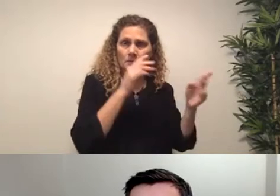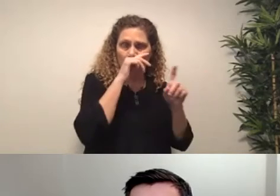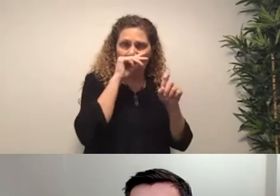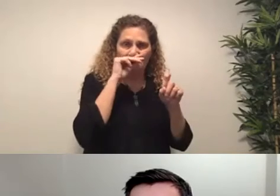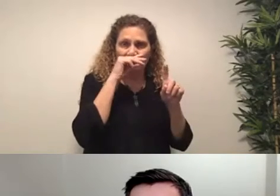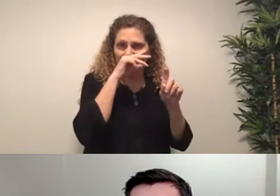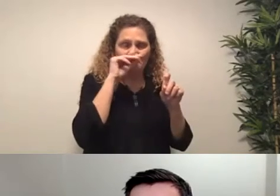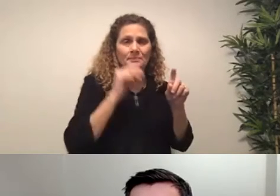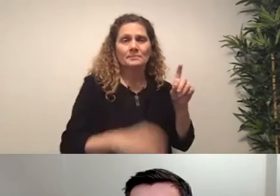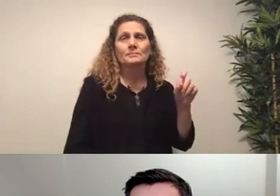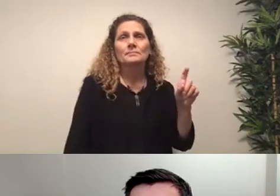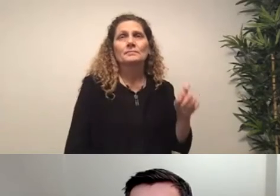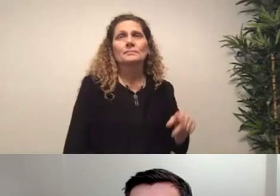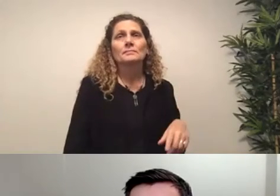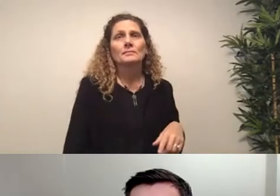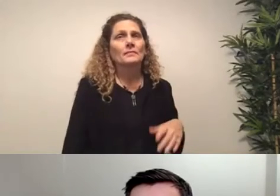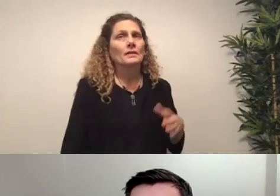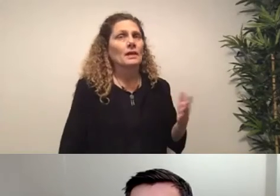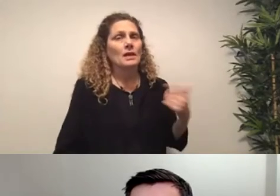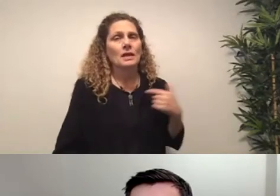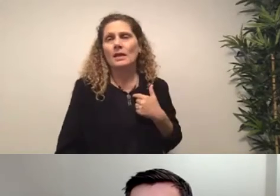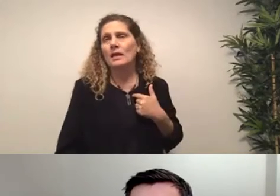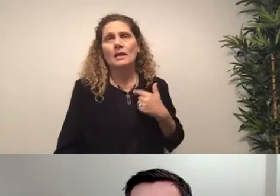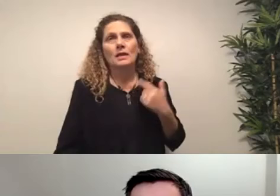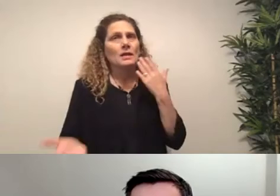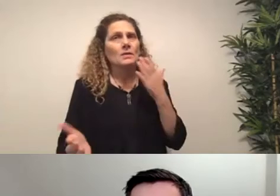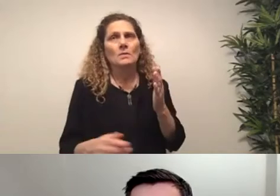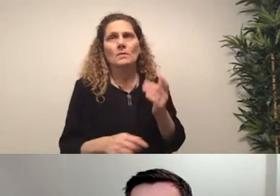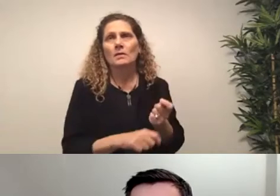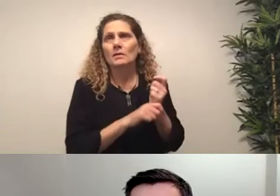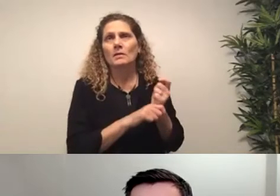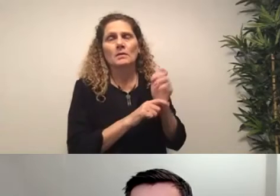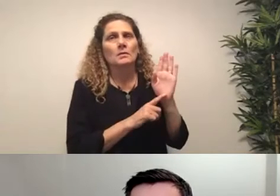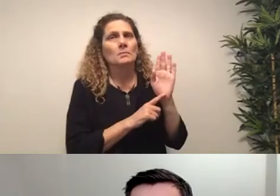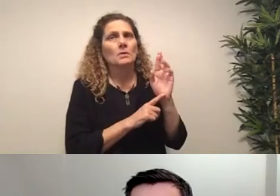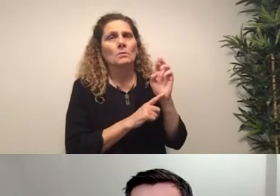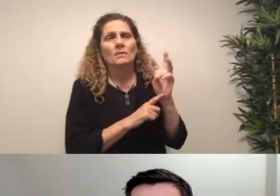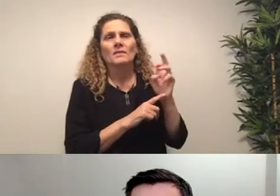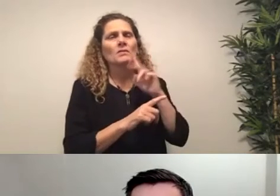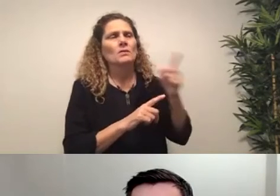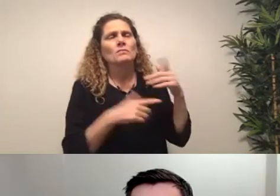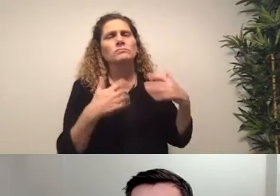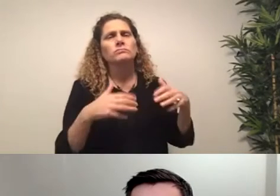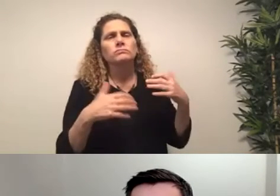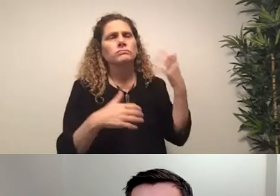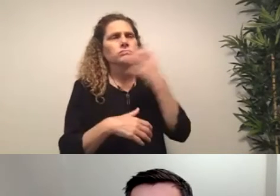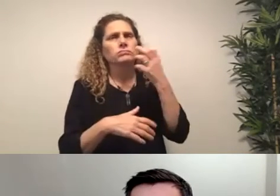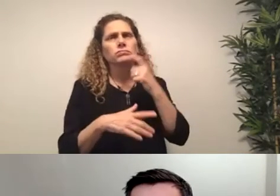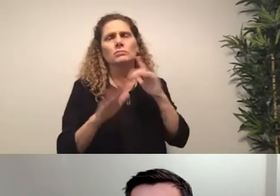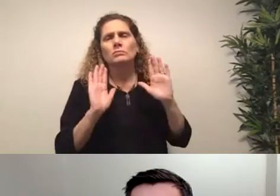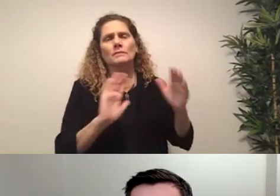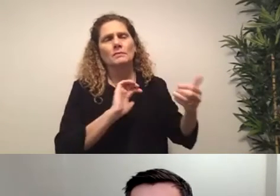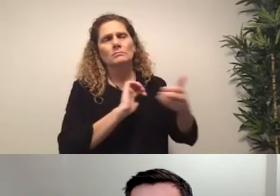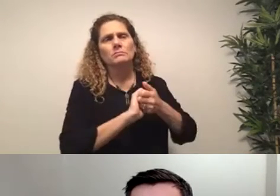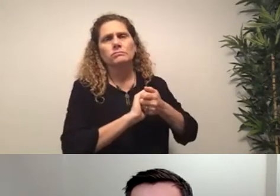Brewers and Miller Park have been phenomenal in working with. They just have been great partners through all of this. And so I think if they can help, they